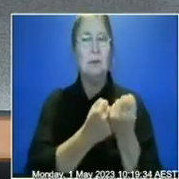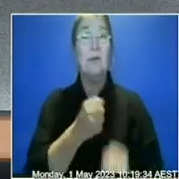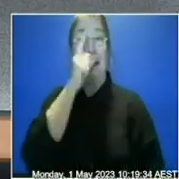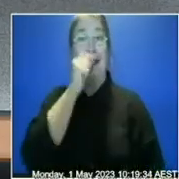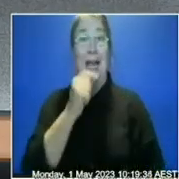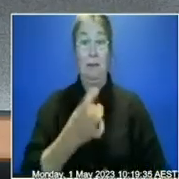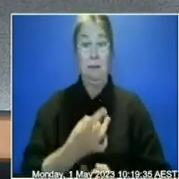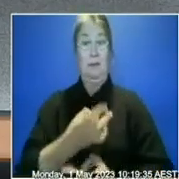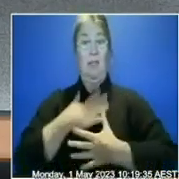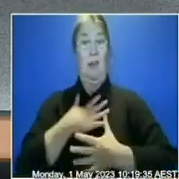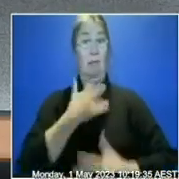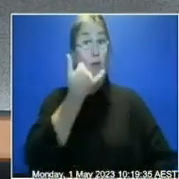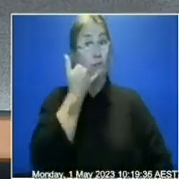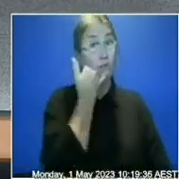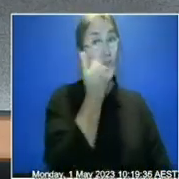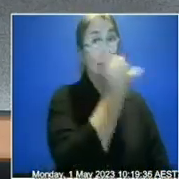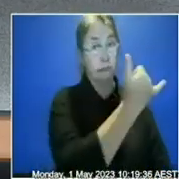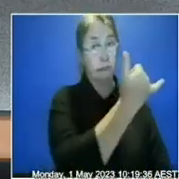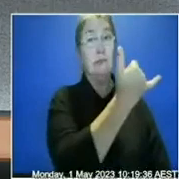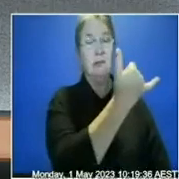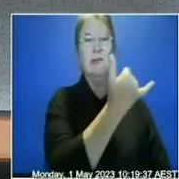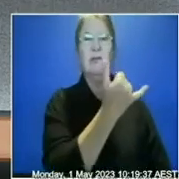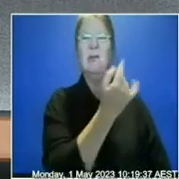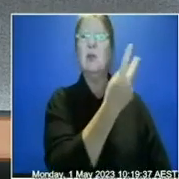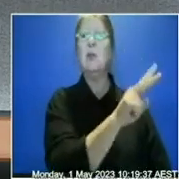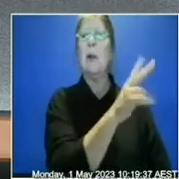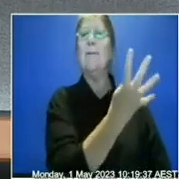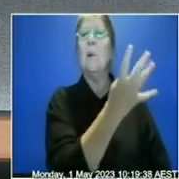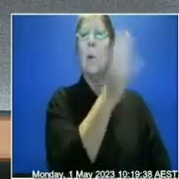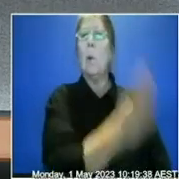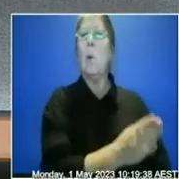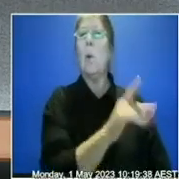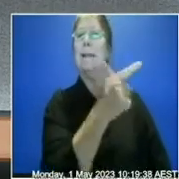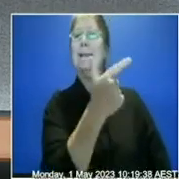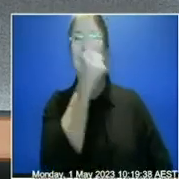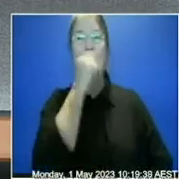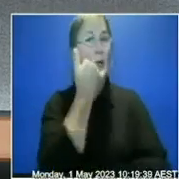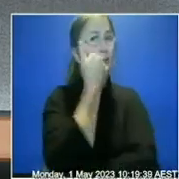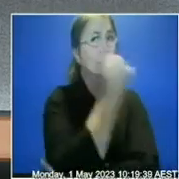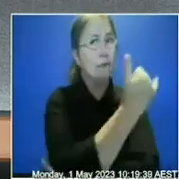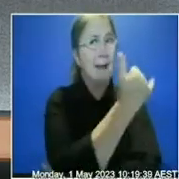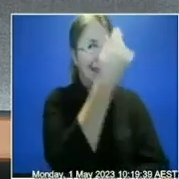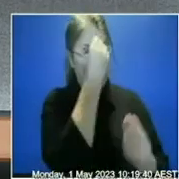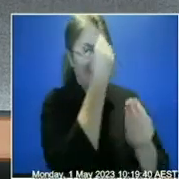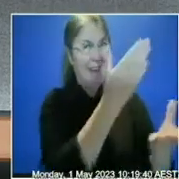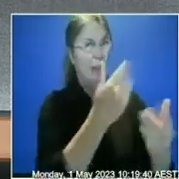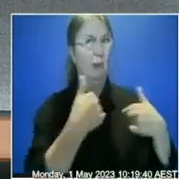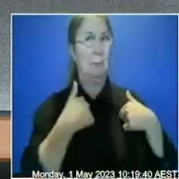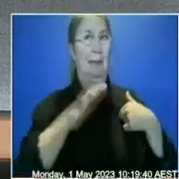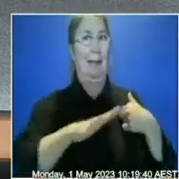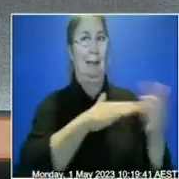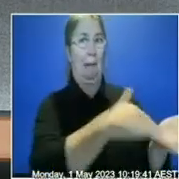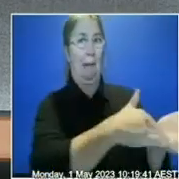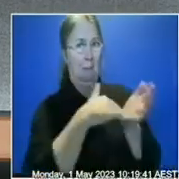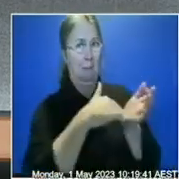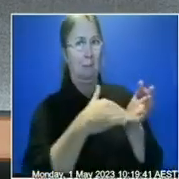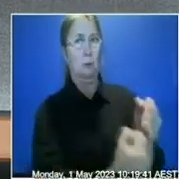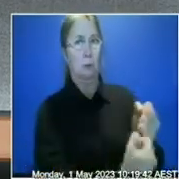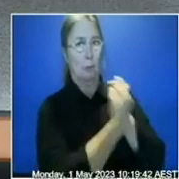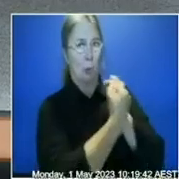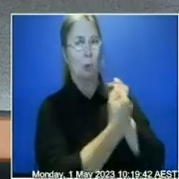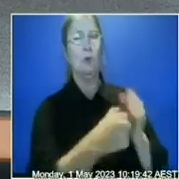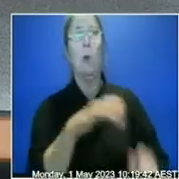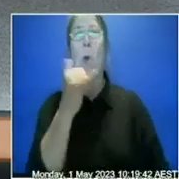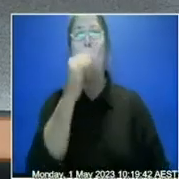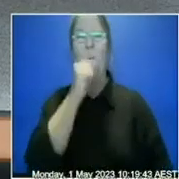You could also be referred through a general practitioner, or if you were in contact with the criminal justice system, for example, you